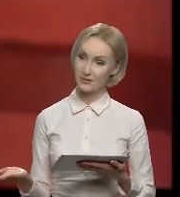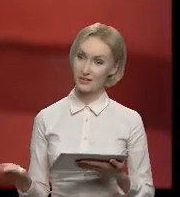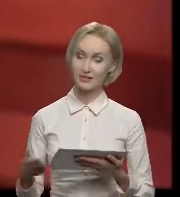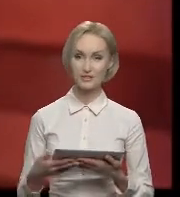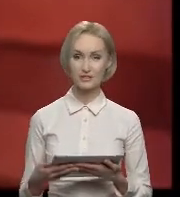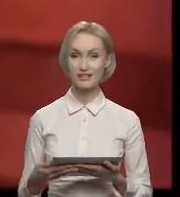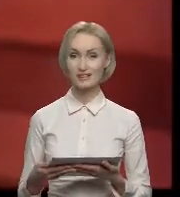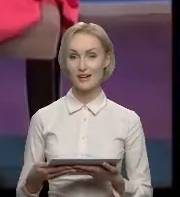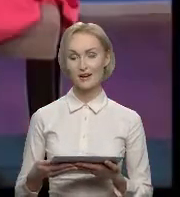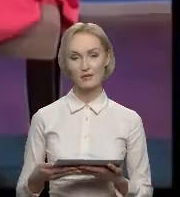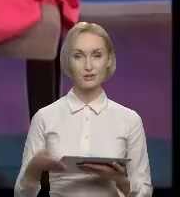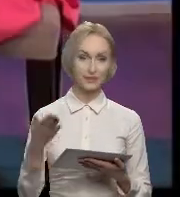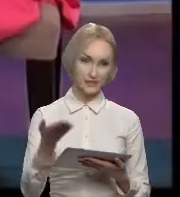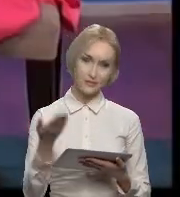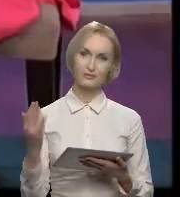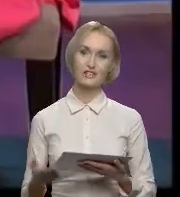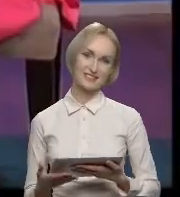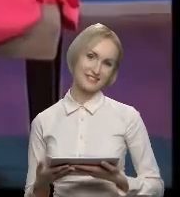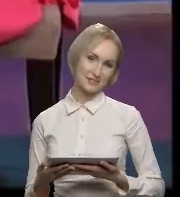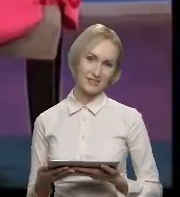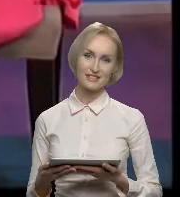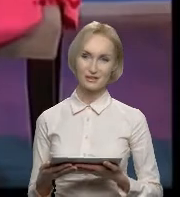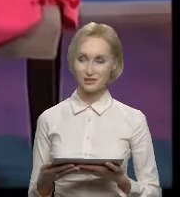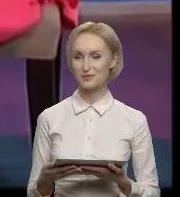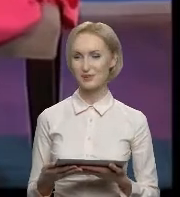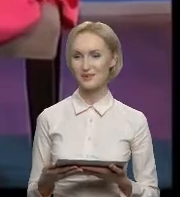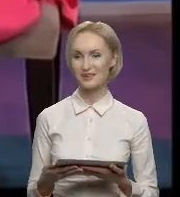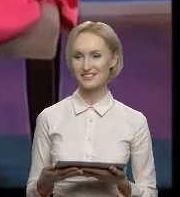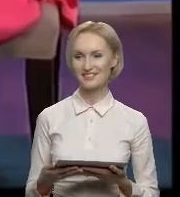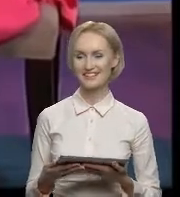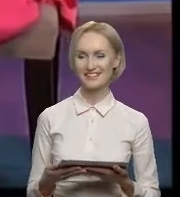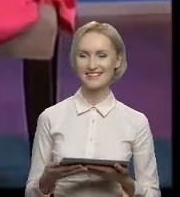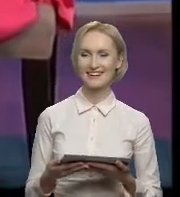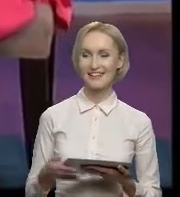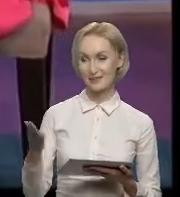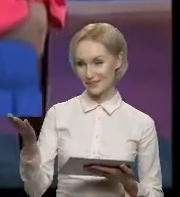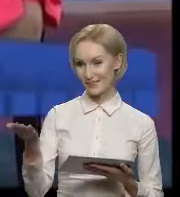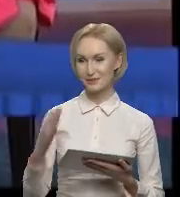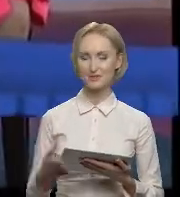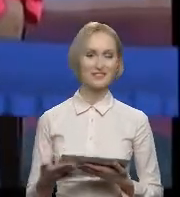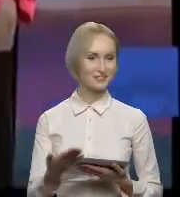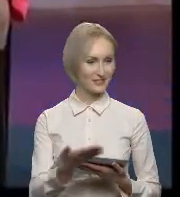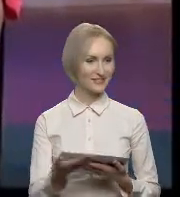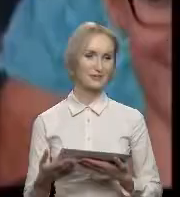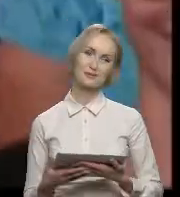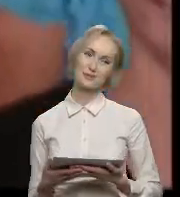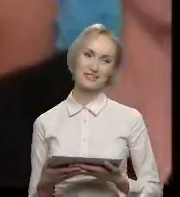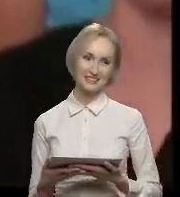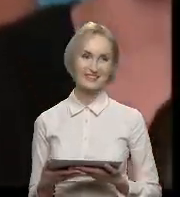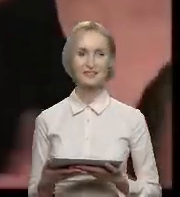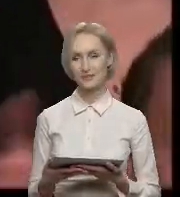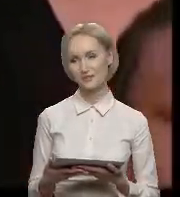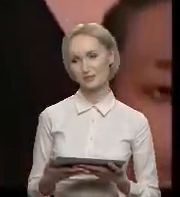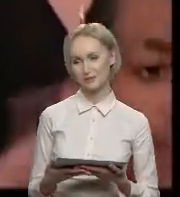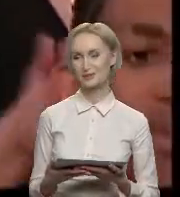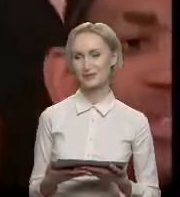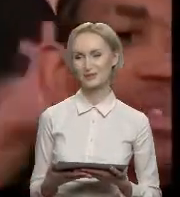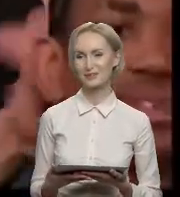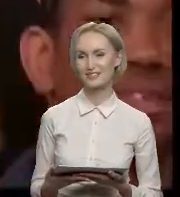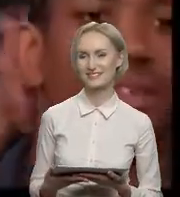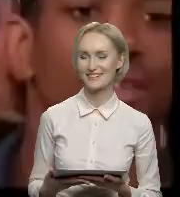will shine. Yes. And Moses may see the light today. Yes. Basically, he's going to prove he's the daddy. Today's a big day. Yes. All right.